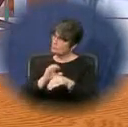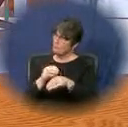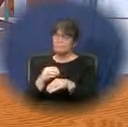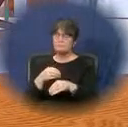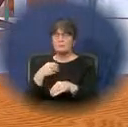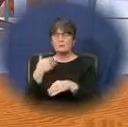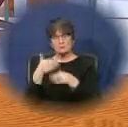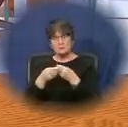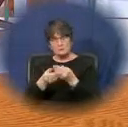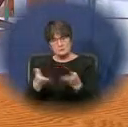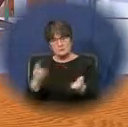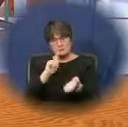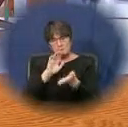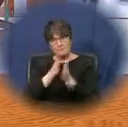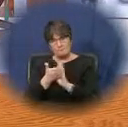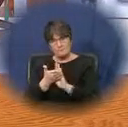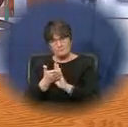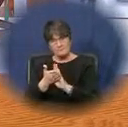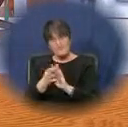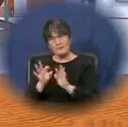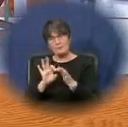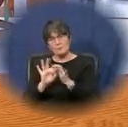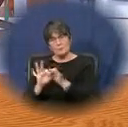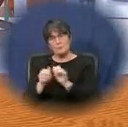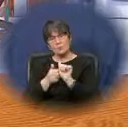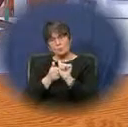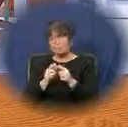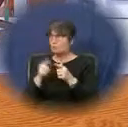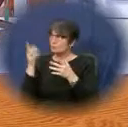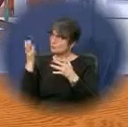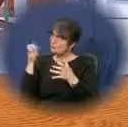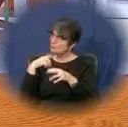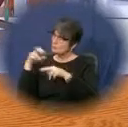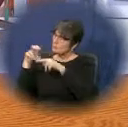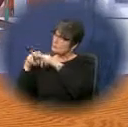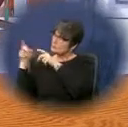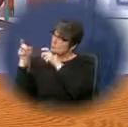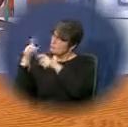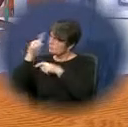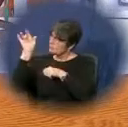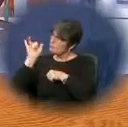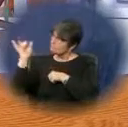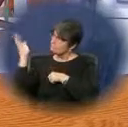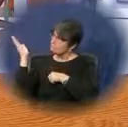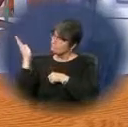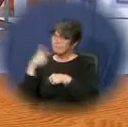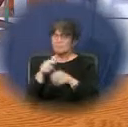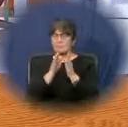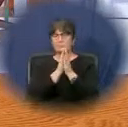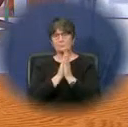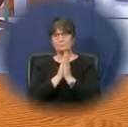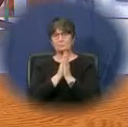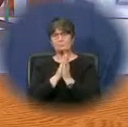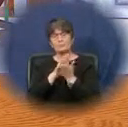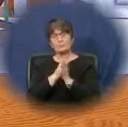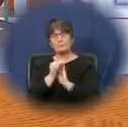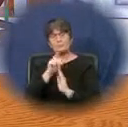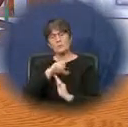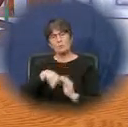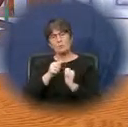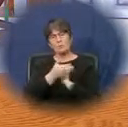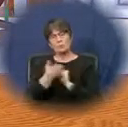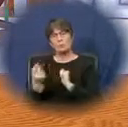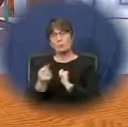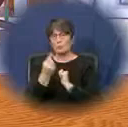graciously grant her peace and unity in accordance with your will, who live and reign forever and ever. Amen. The peace of the Lord be